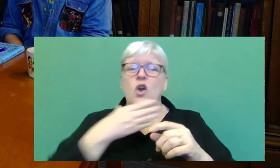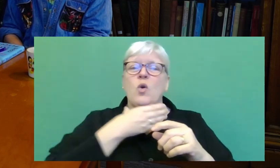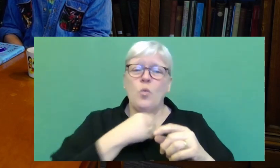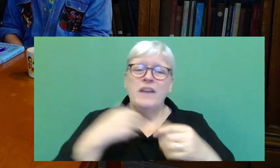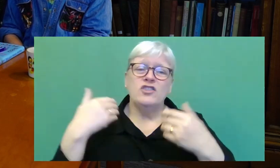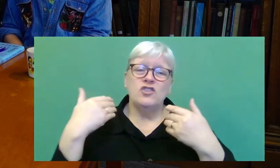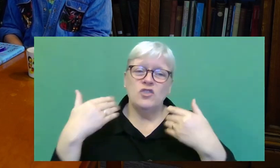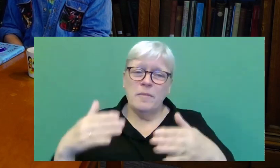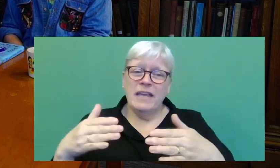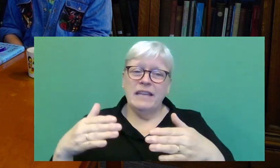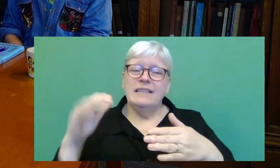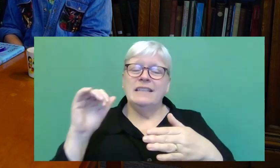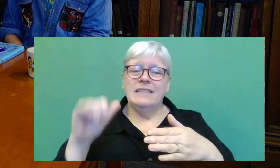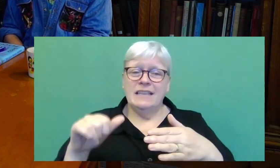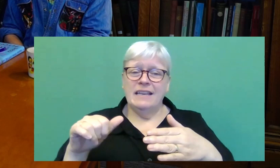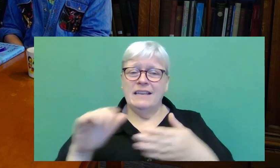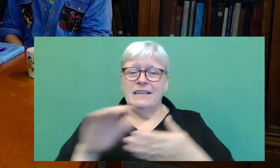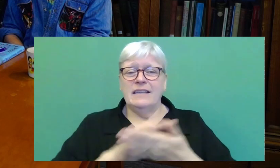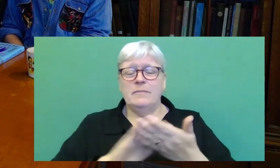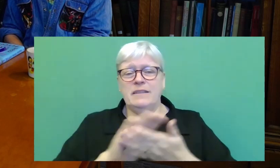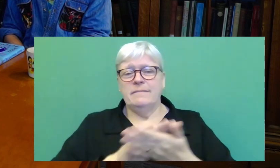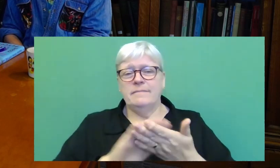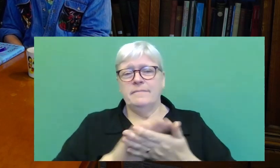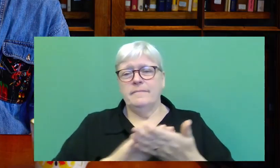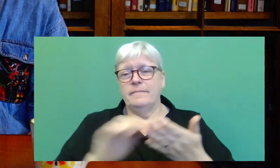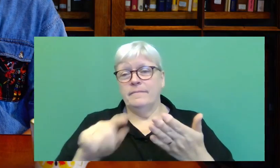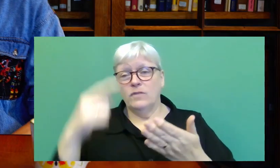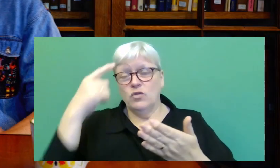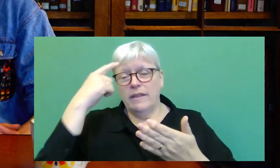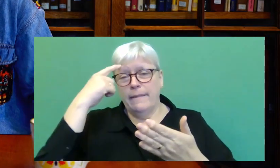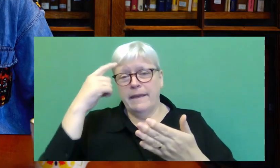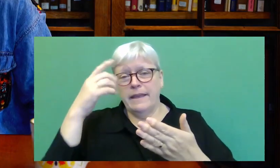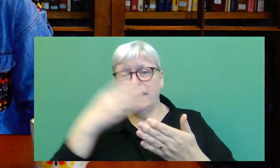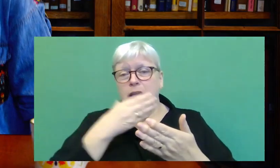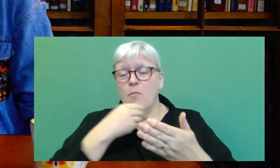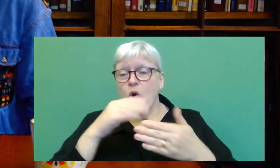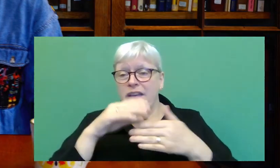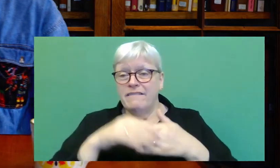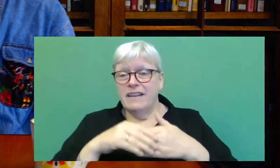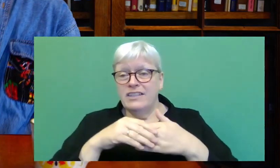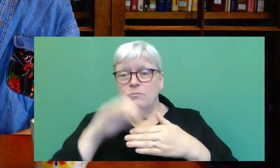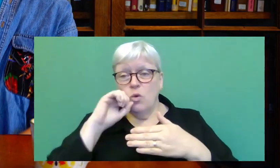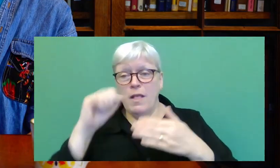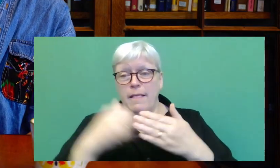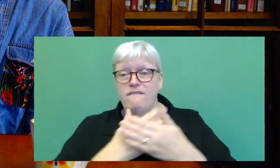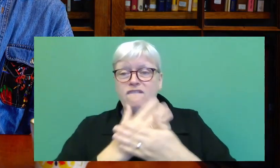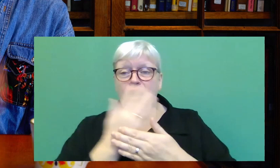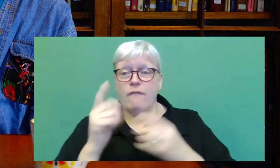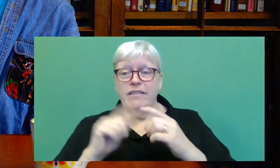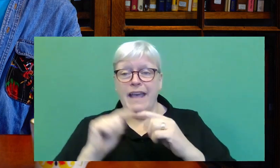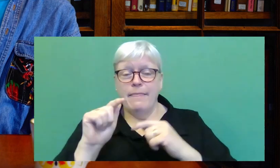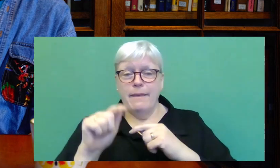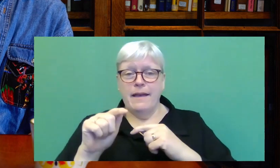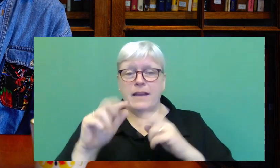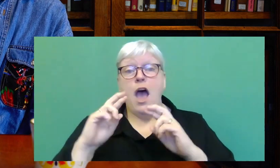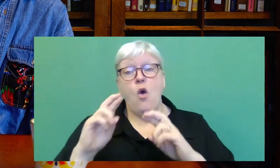do you think boy friendships will sort of evolve in that way? I hope so. I feel